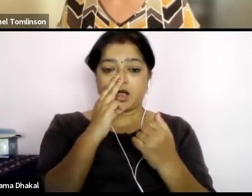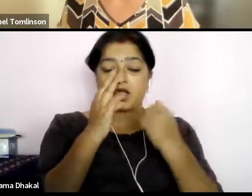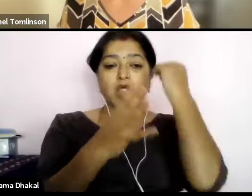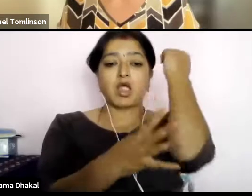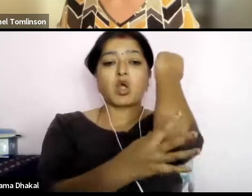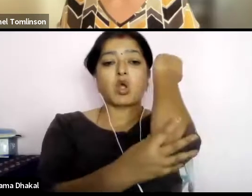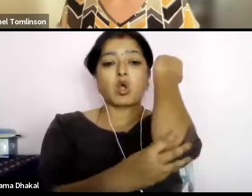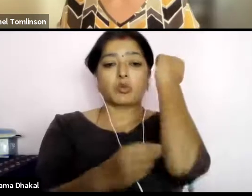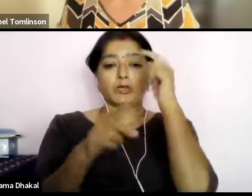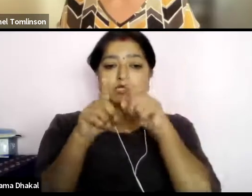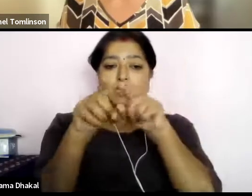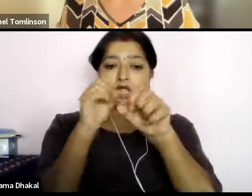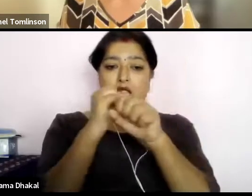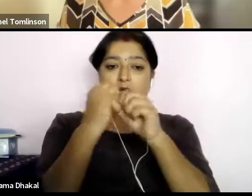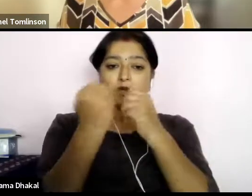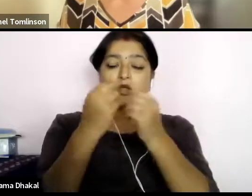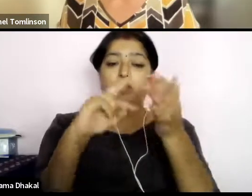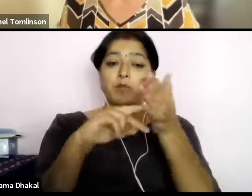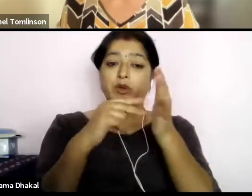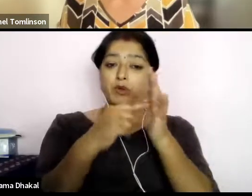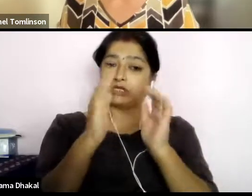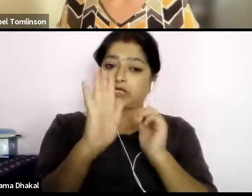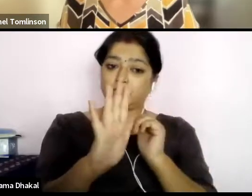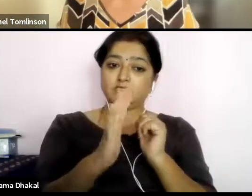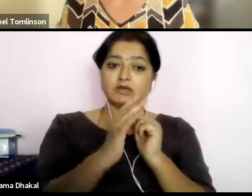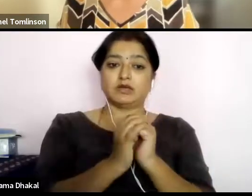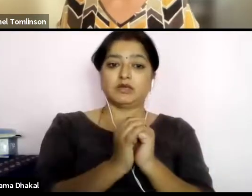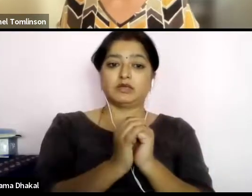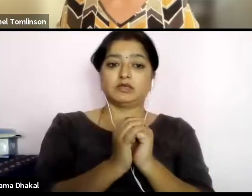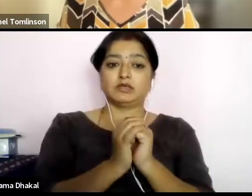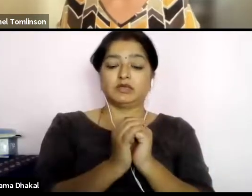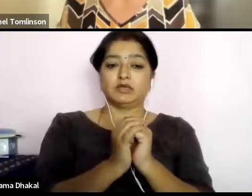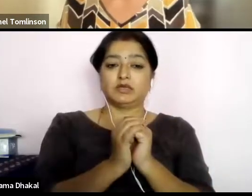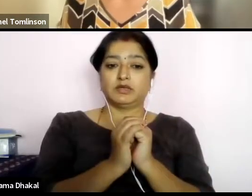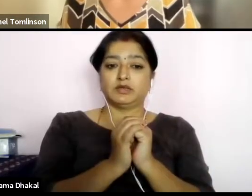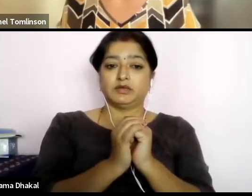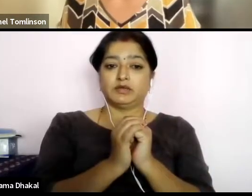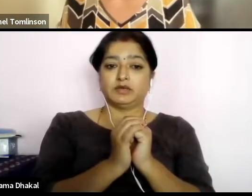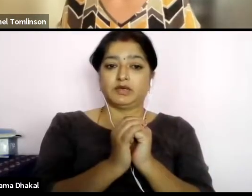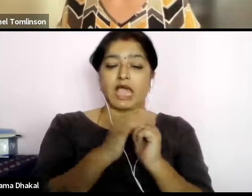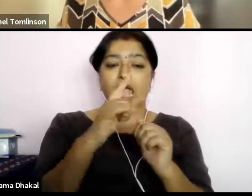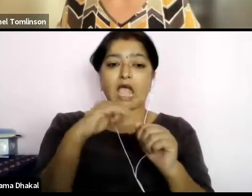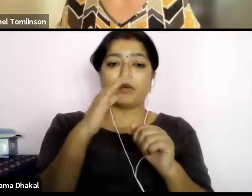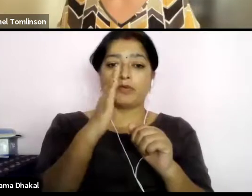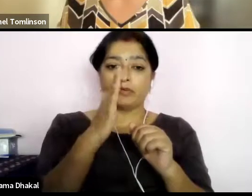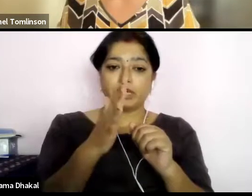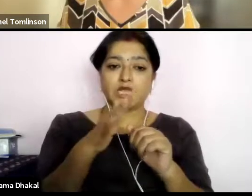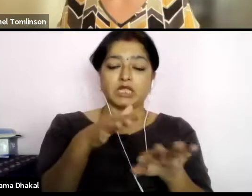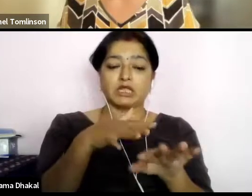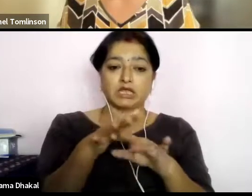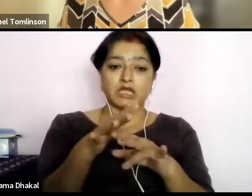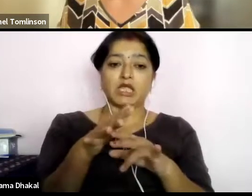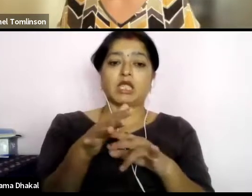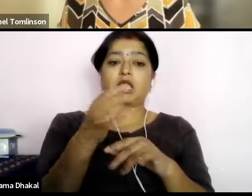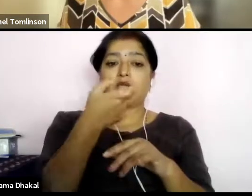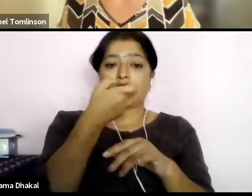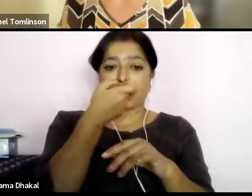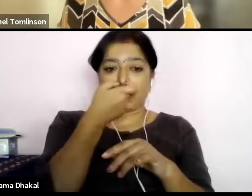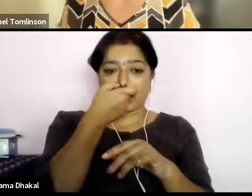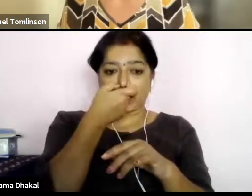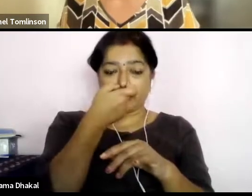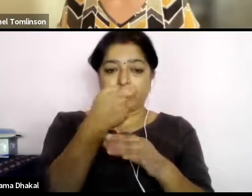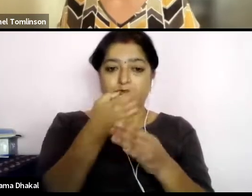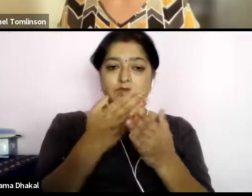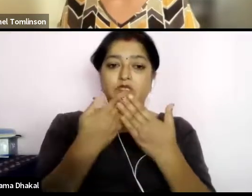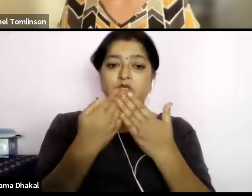We have been trying to go into school, most schools in the rural area where we have a lot of vulnerable young